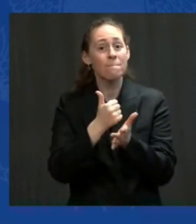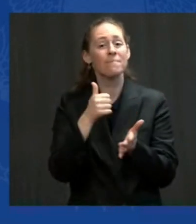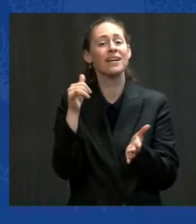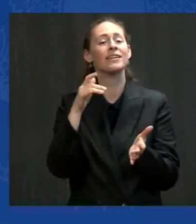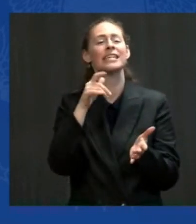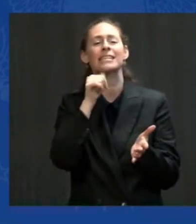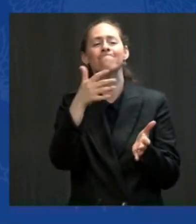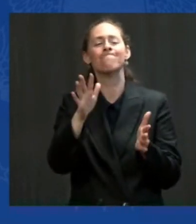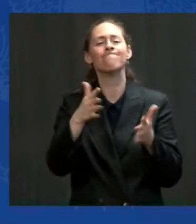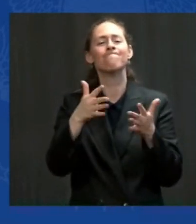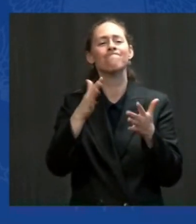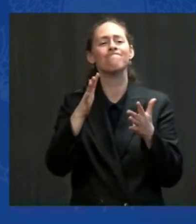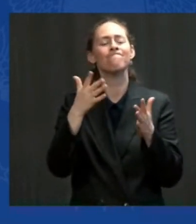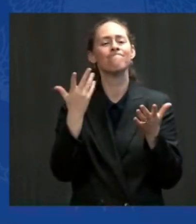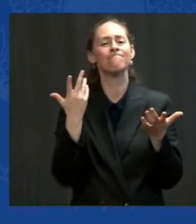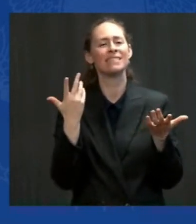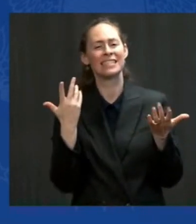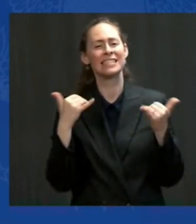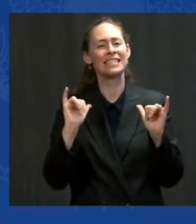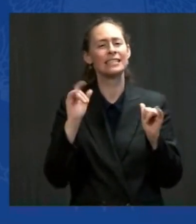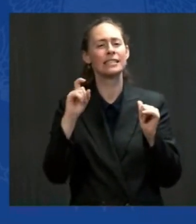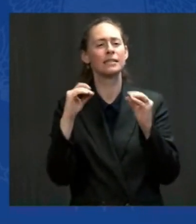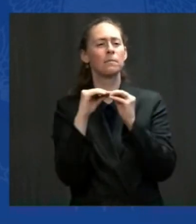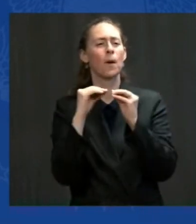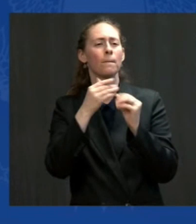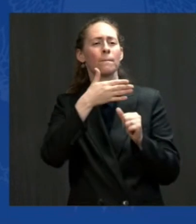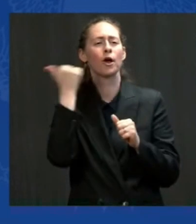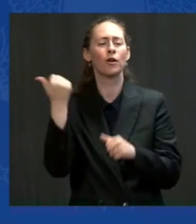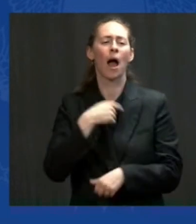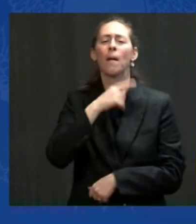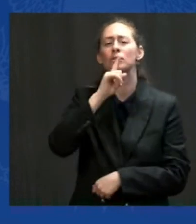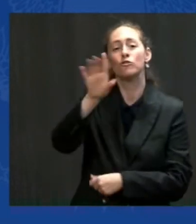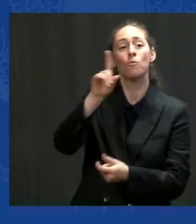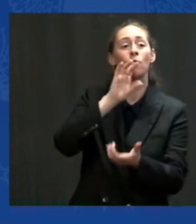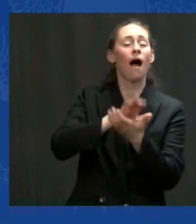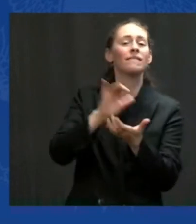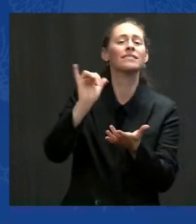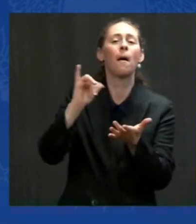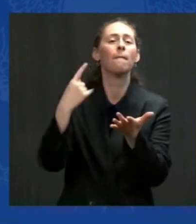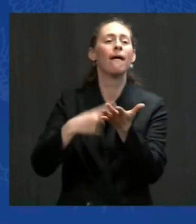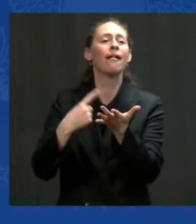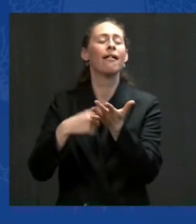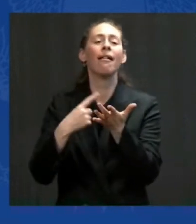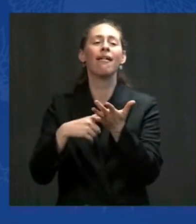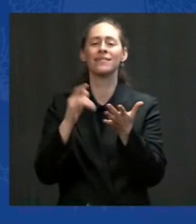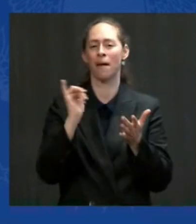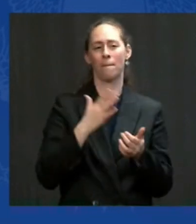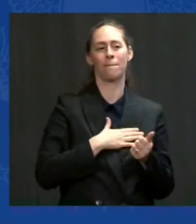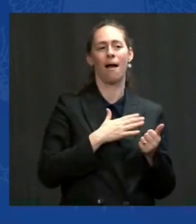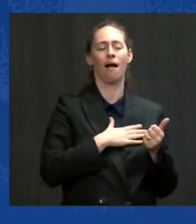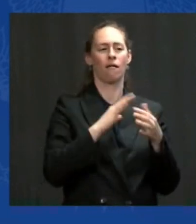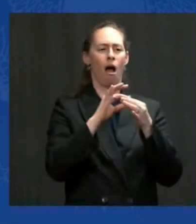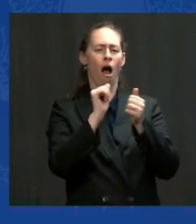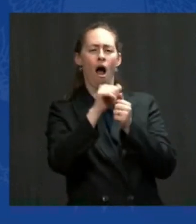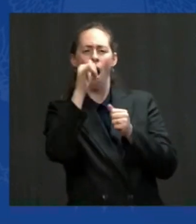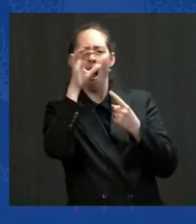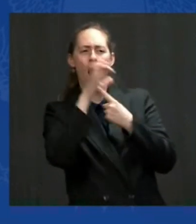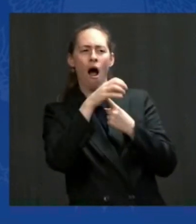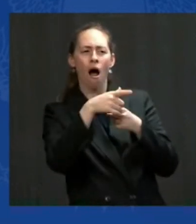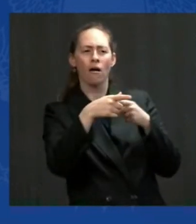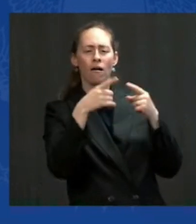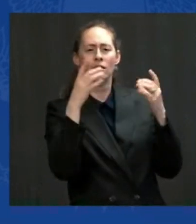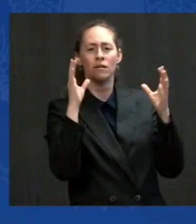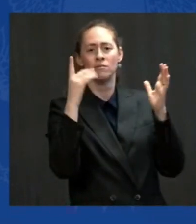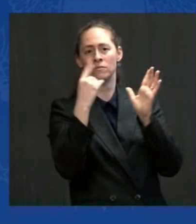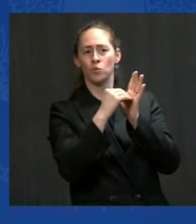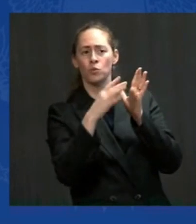attendance. And she has also told you of our extraordinary students, of how committed they are, how committed to creating a